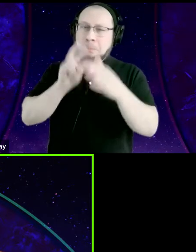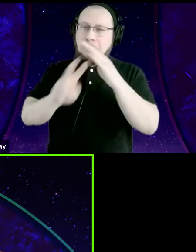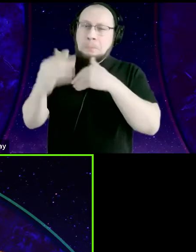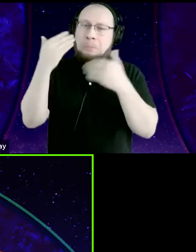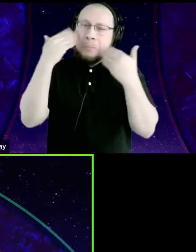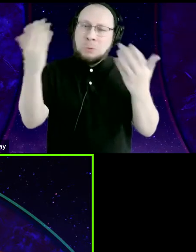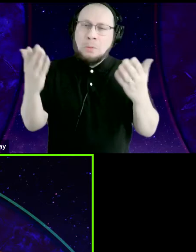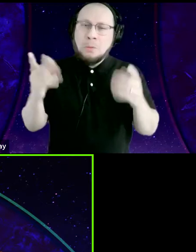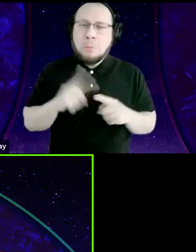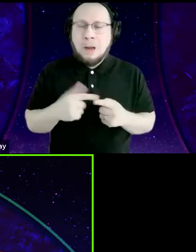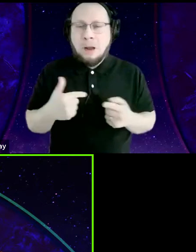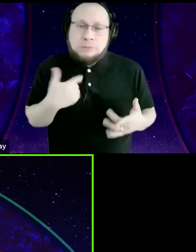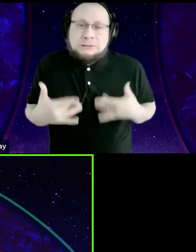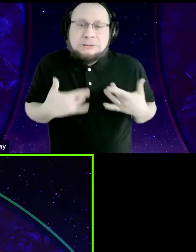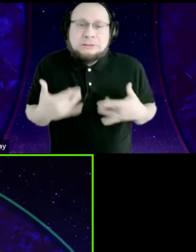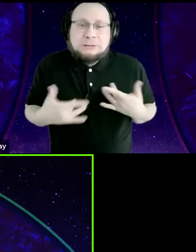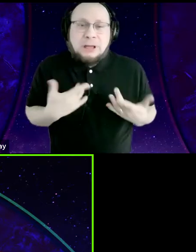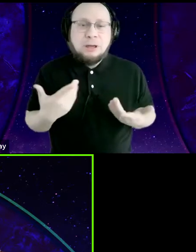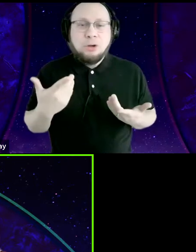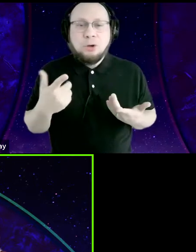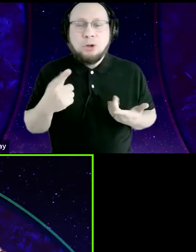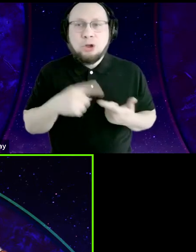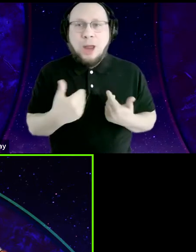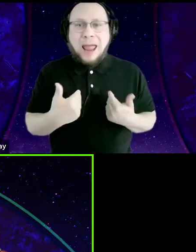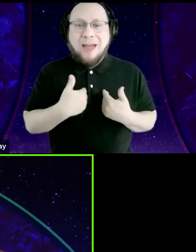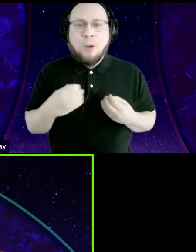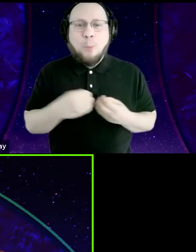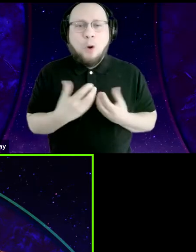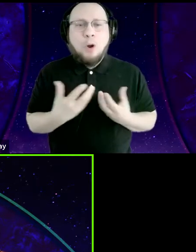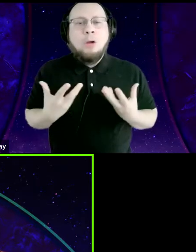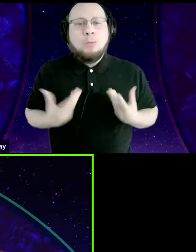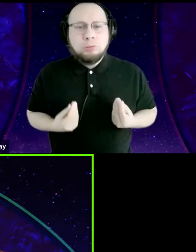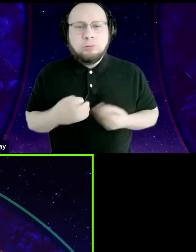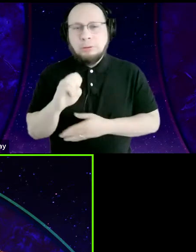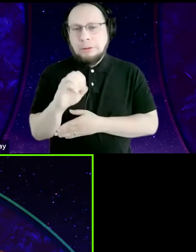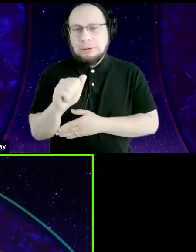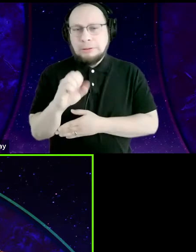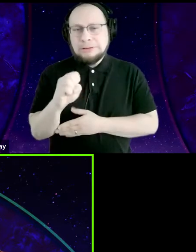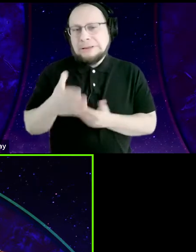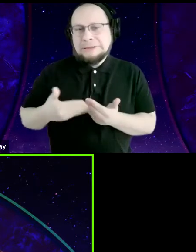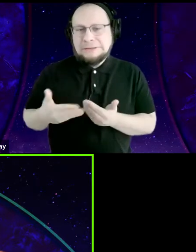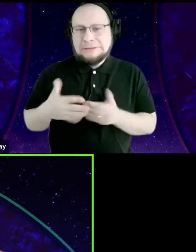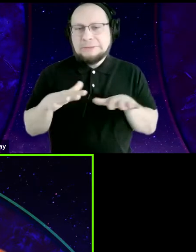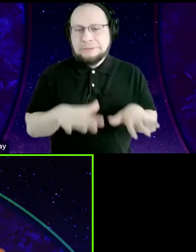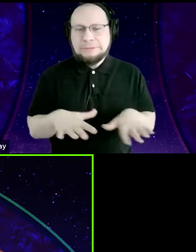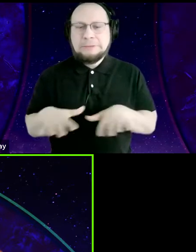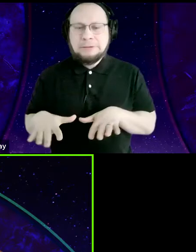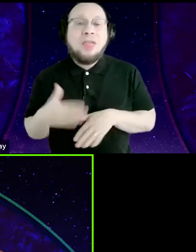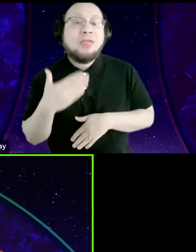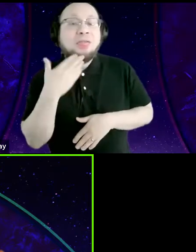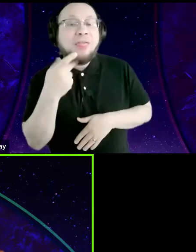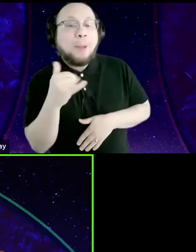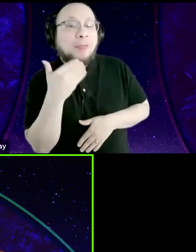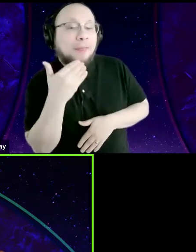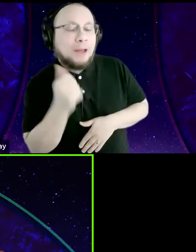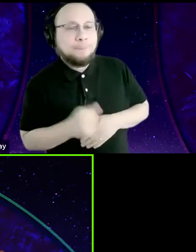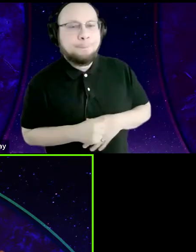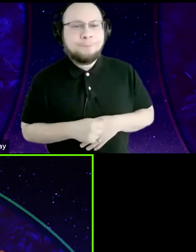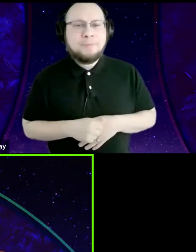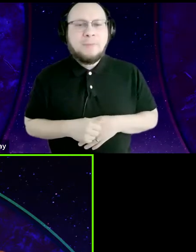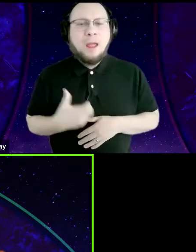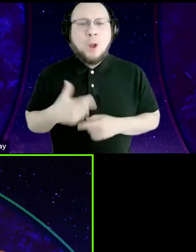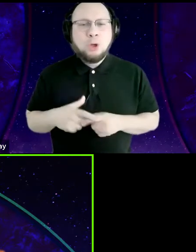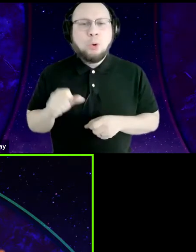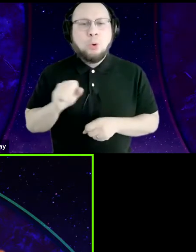I'm excited for it to be from a place of ease. Mm-hmm. And thank you, Peggy. A place of ease and a place